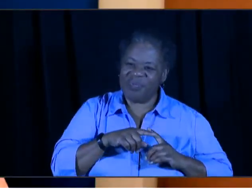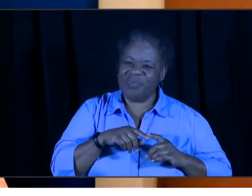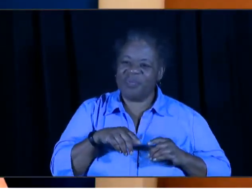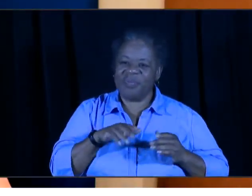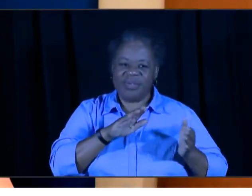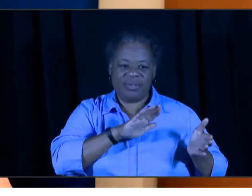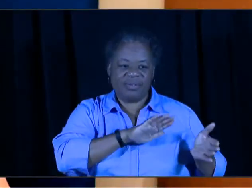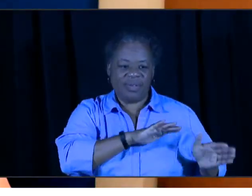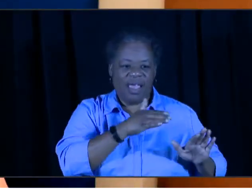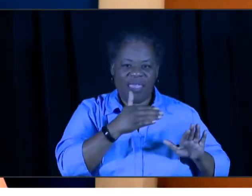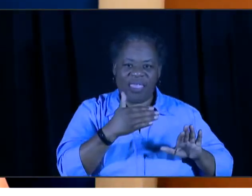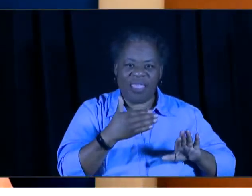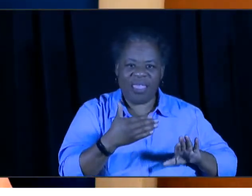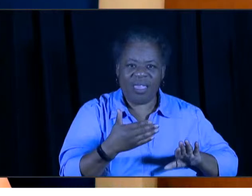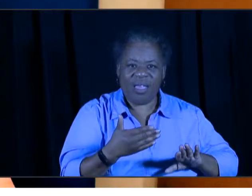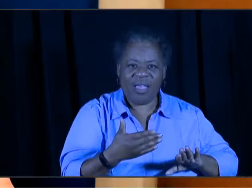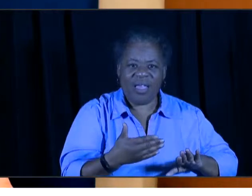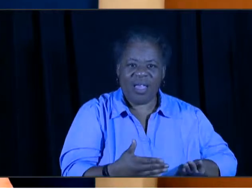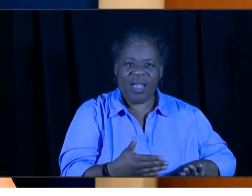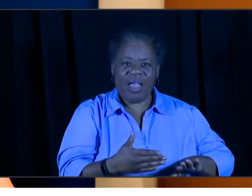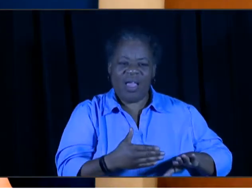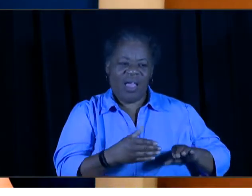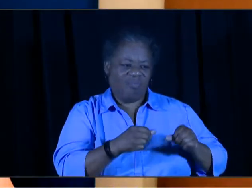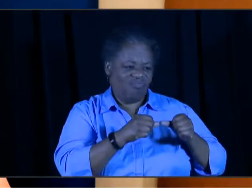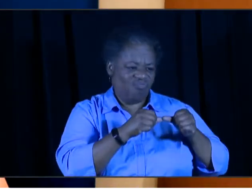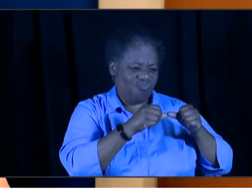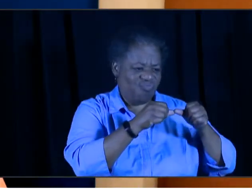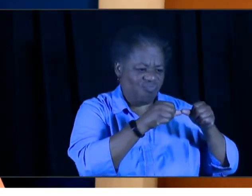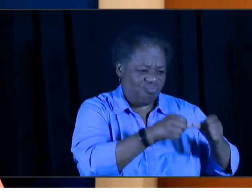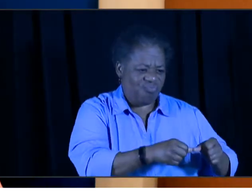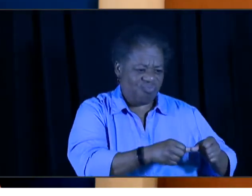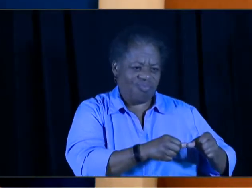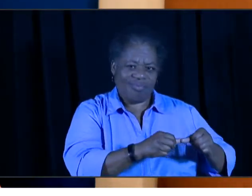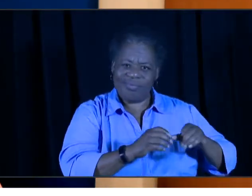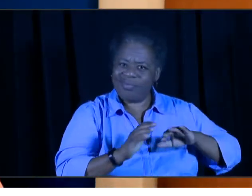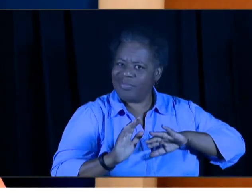Death, where is your sting?